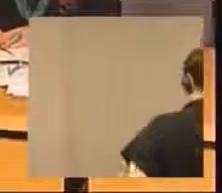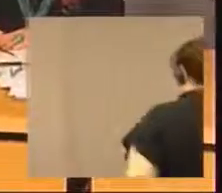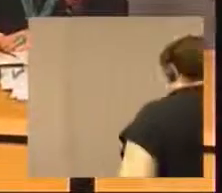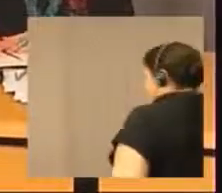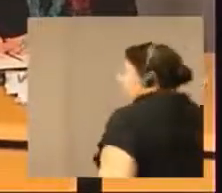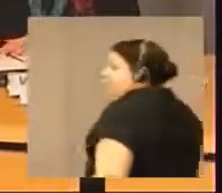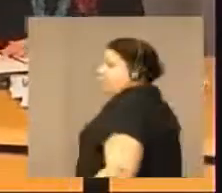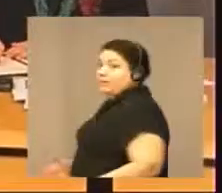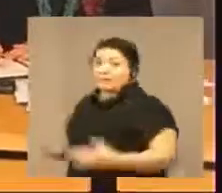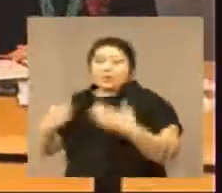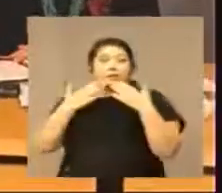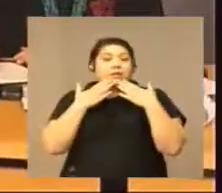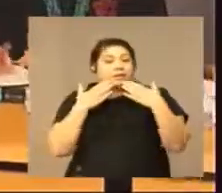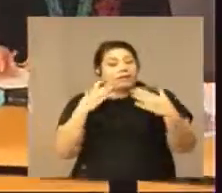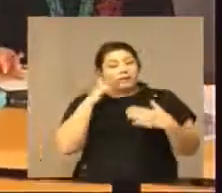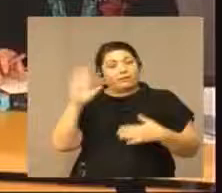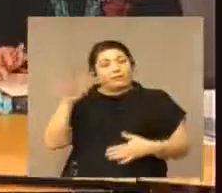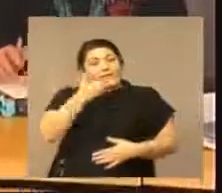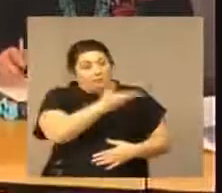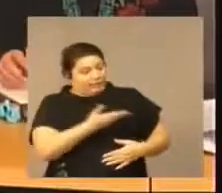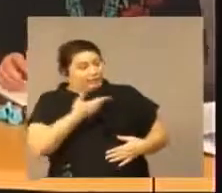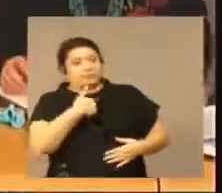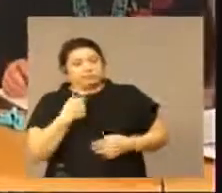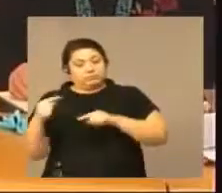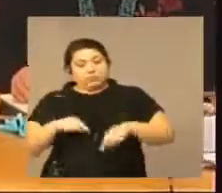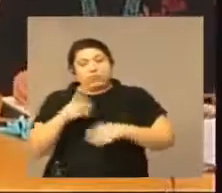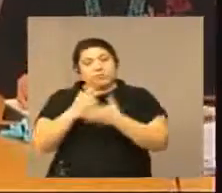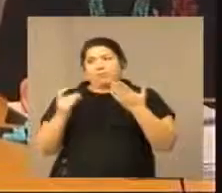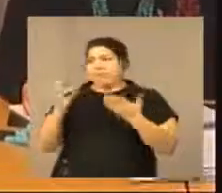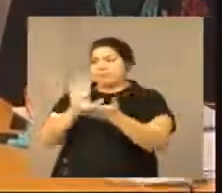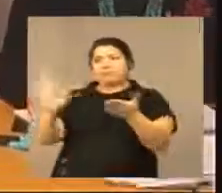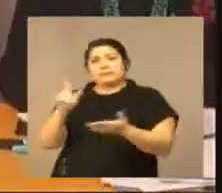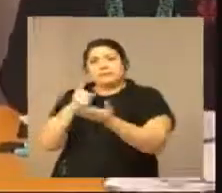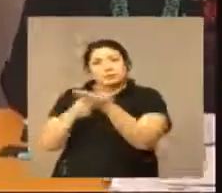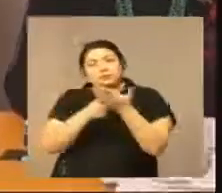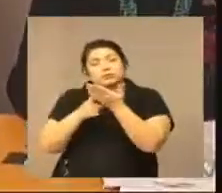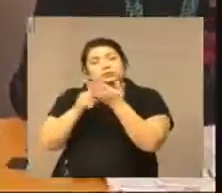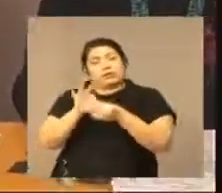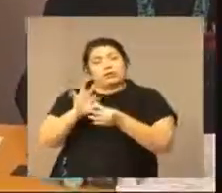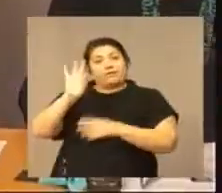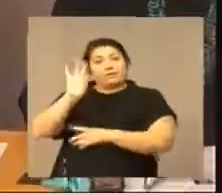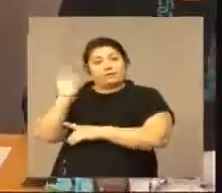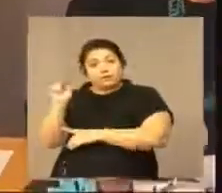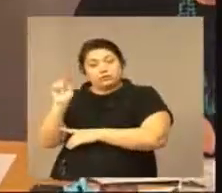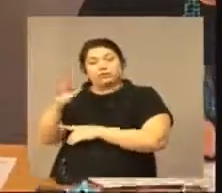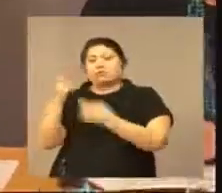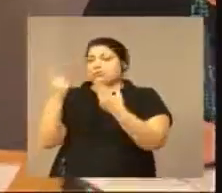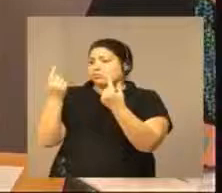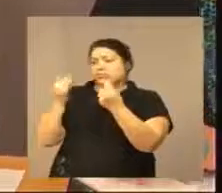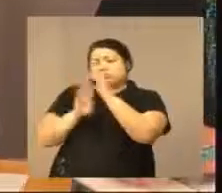to be part of this important discussion regarding First Nations engagement on federal accessible